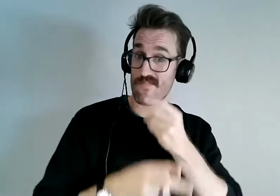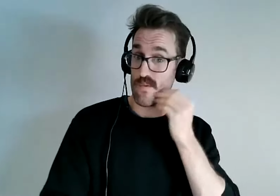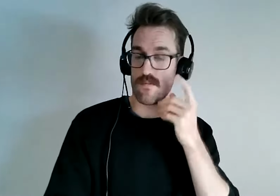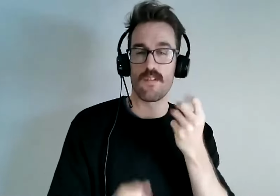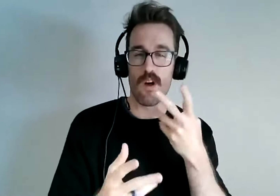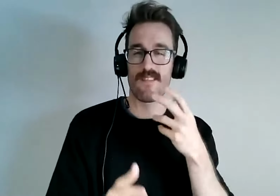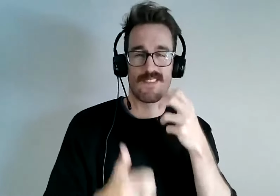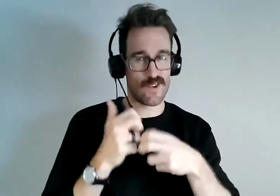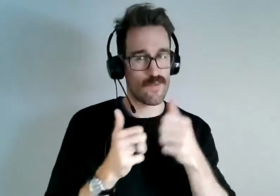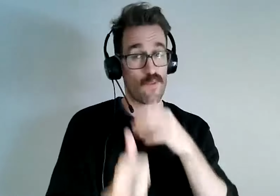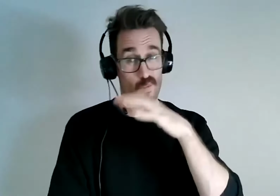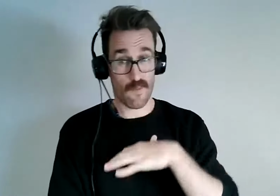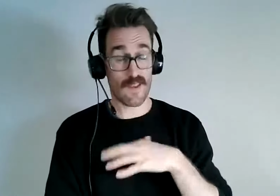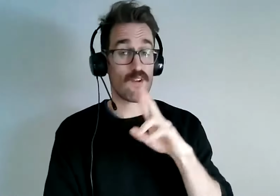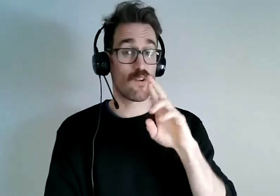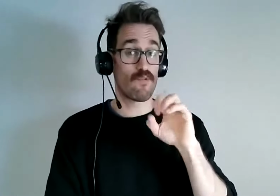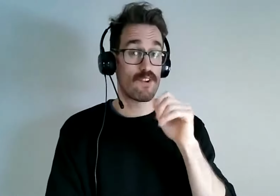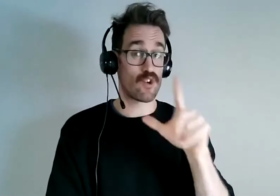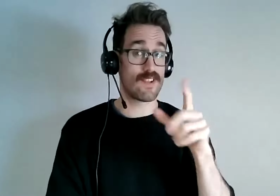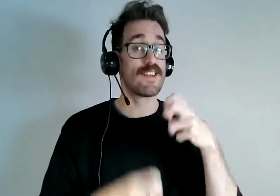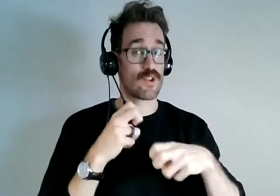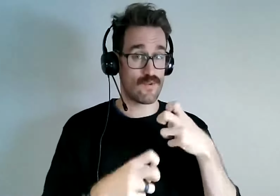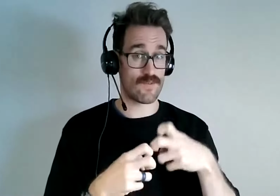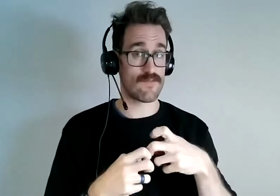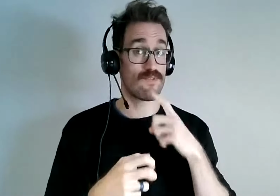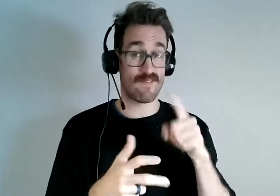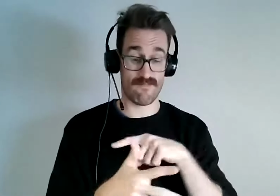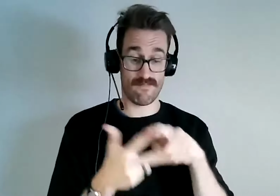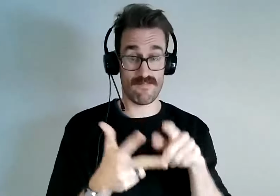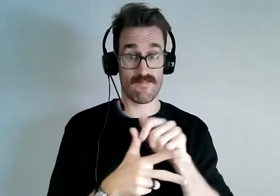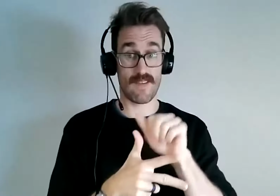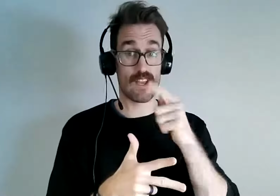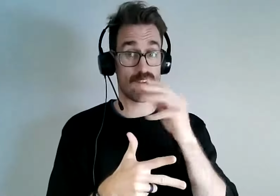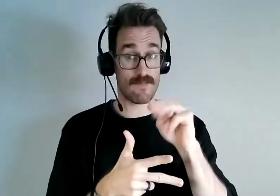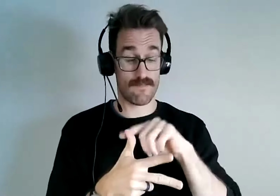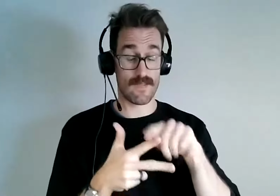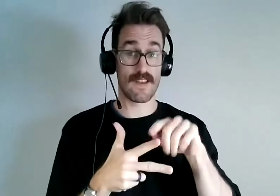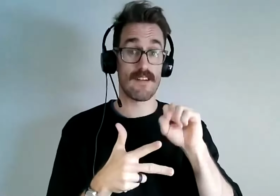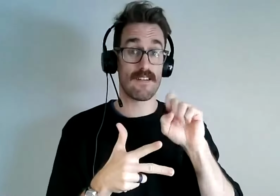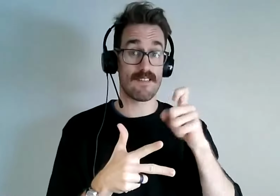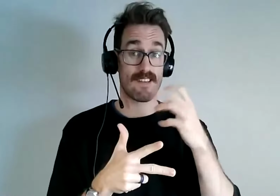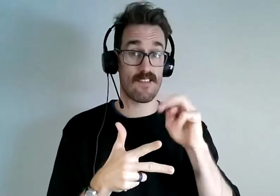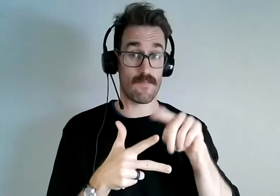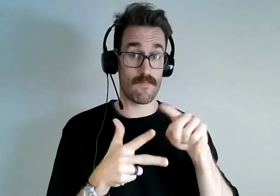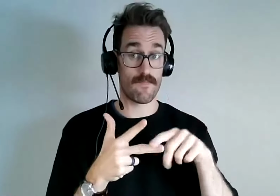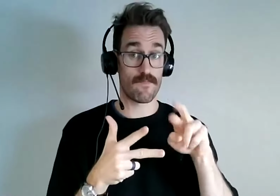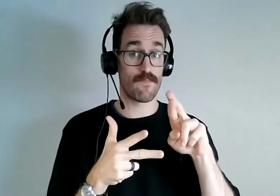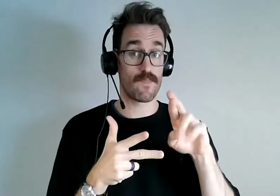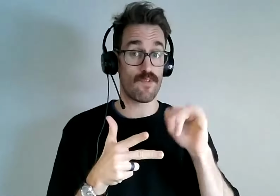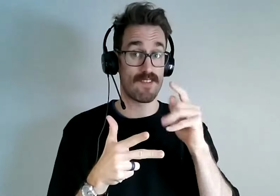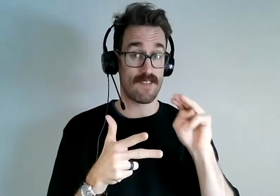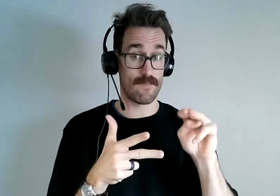women. So there's sort of a triple whammy here in terms of dealing with ageism and work in an area where you're working with ageism, but